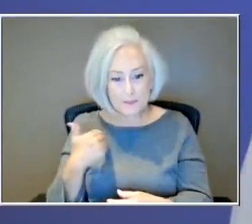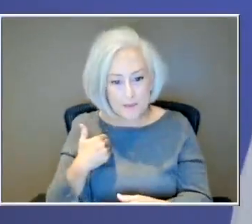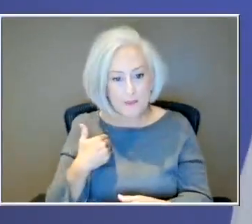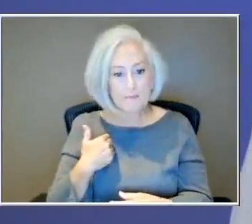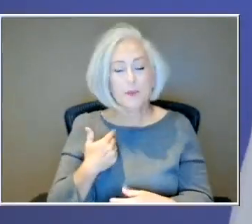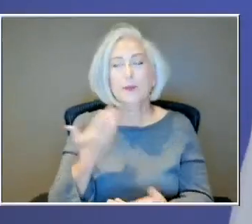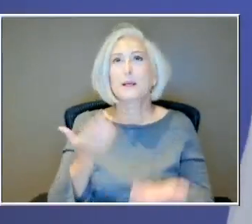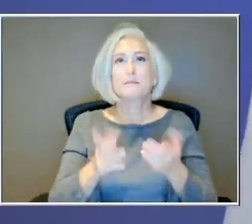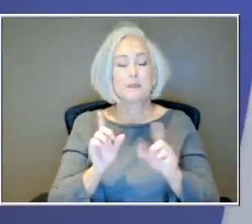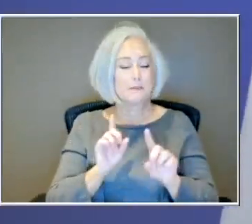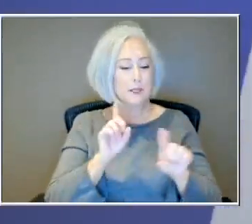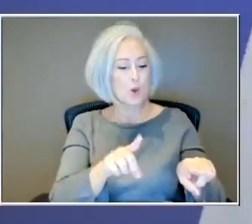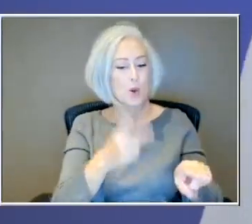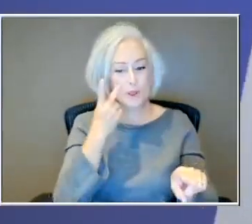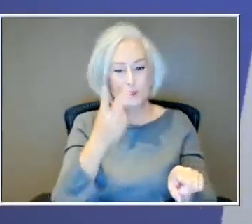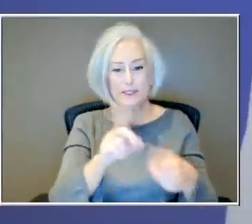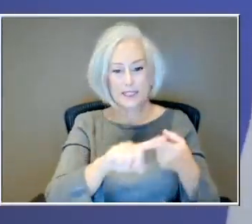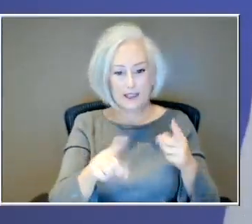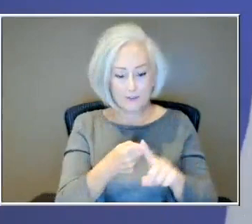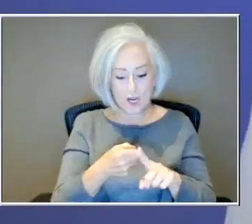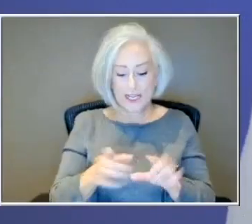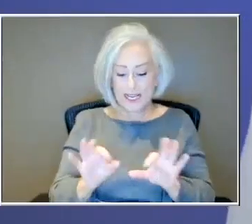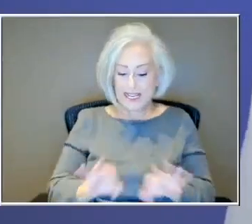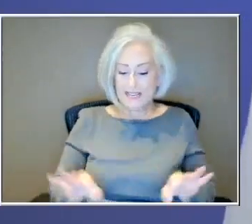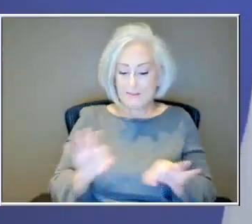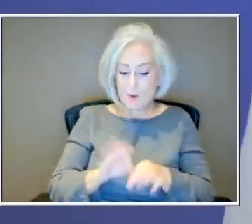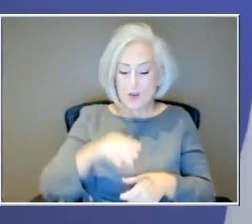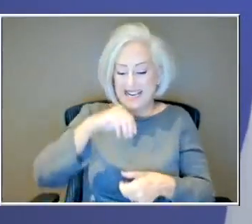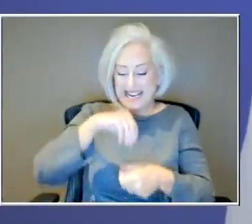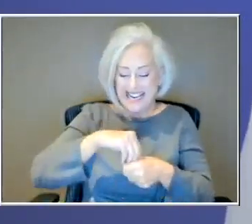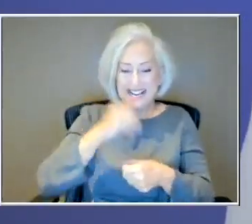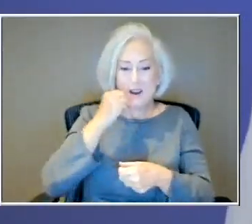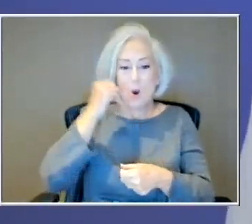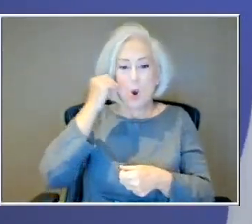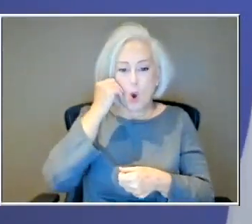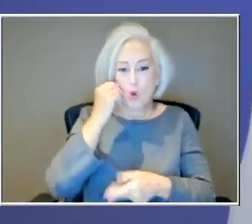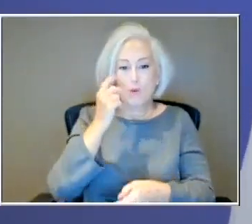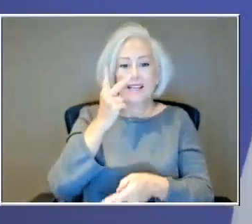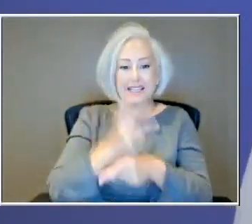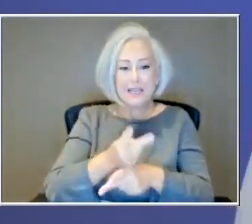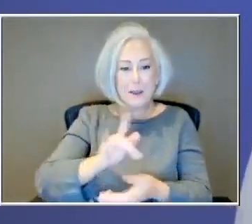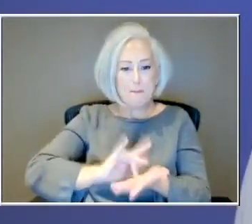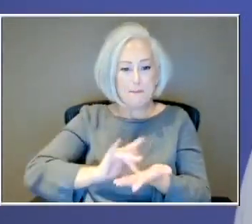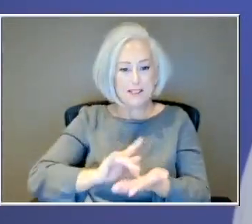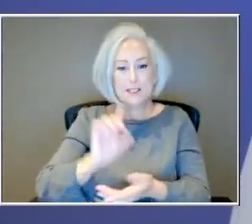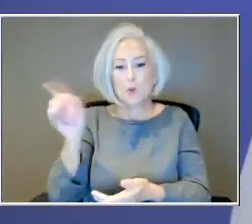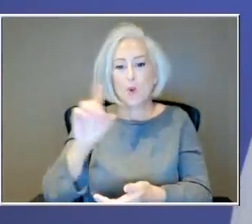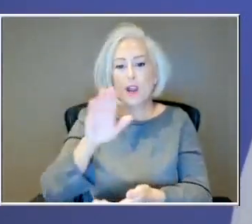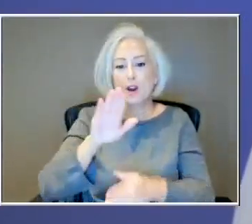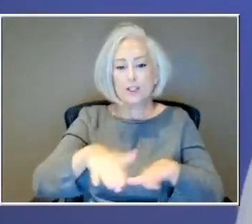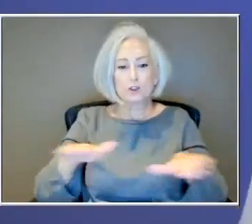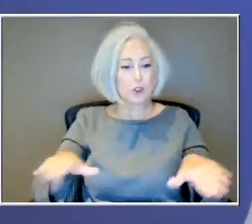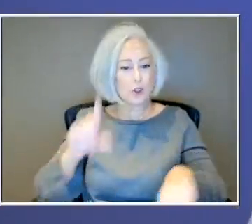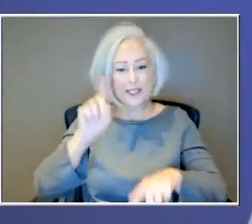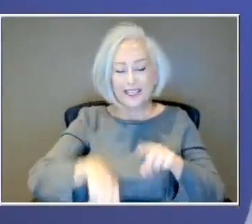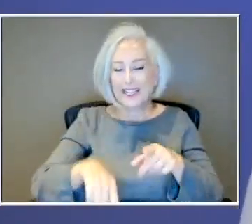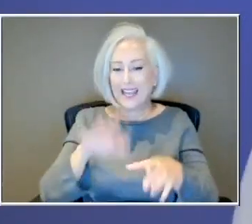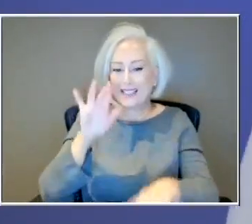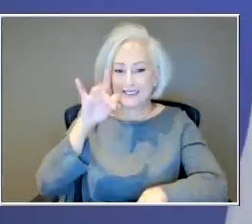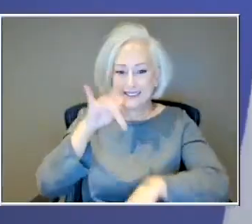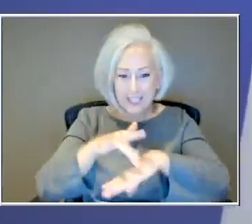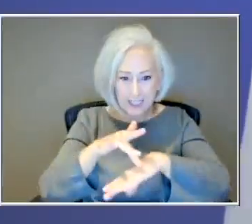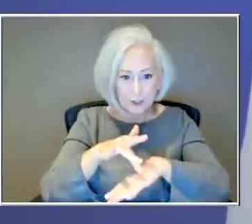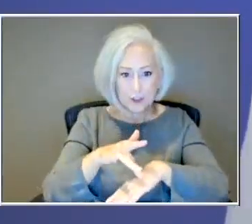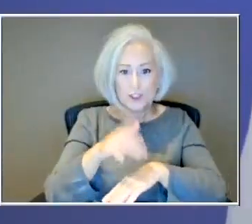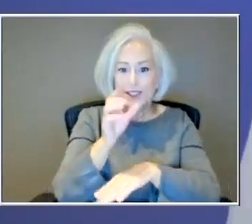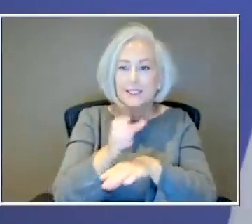so it's important that, in the home to keep those medications where children can't get them. Store them up and away out of sight.